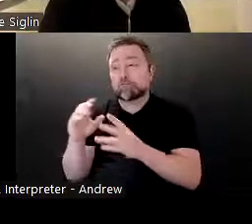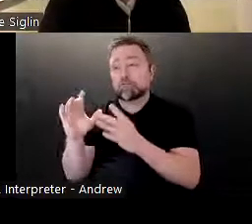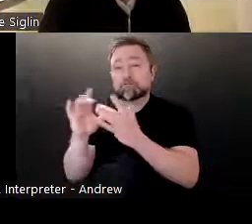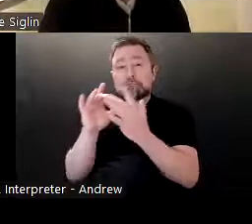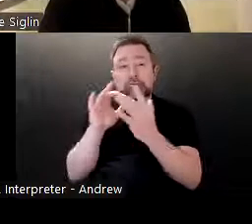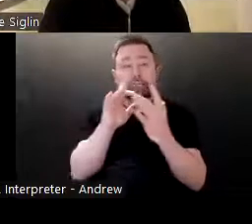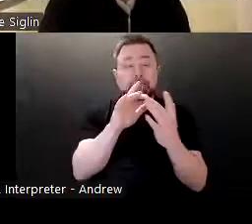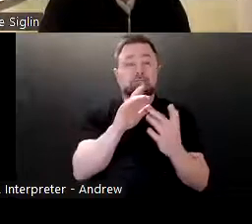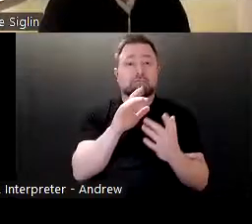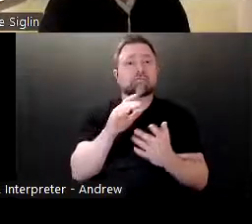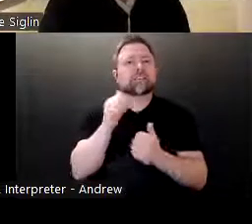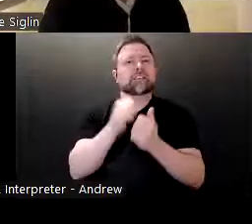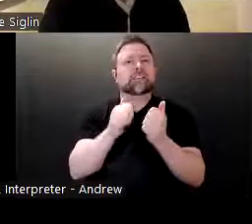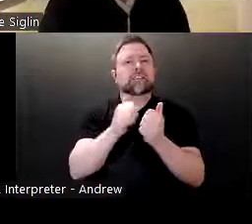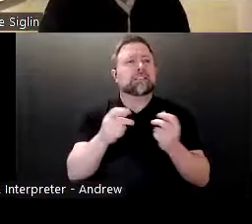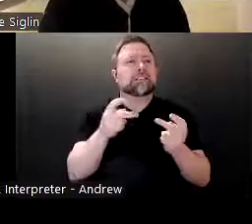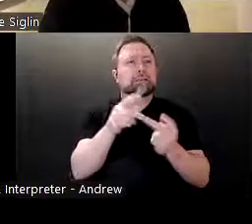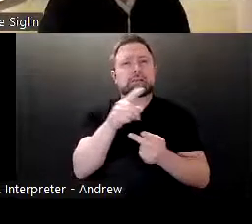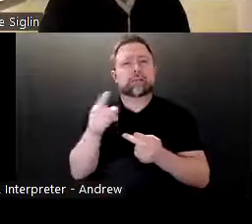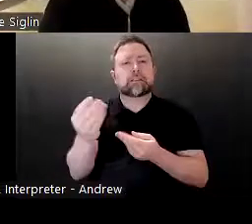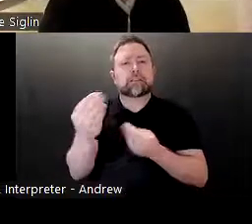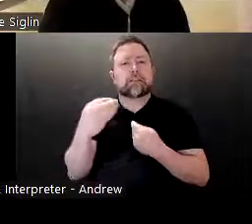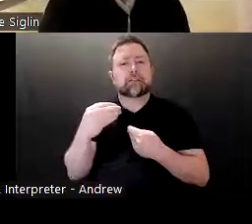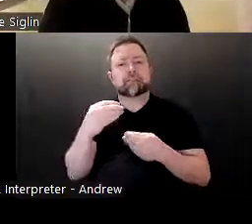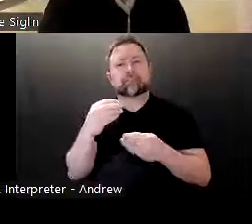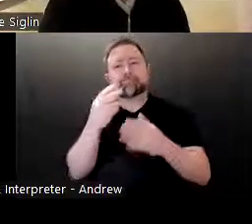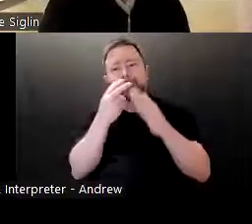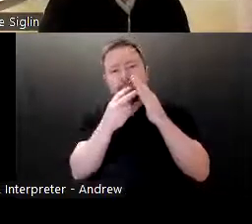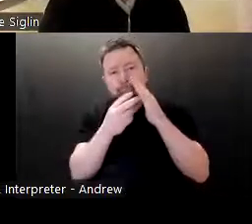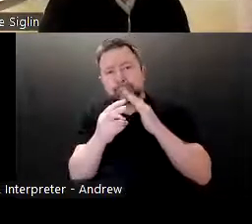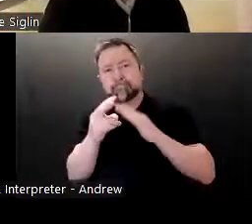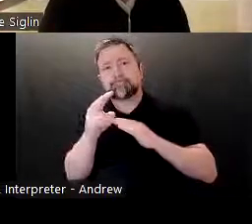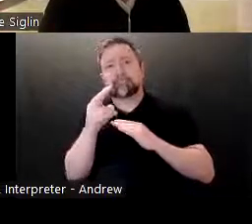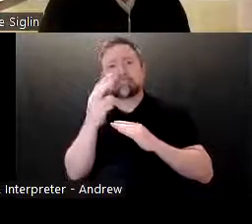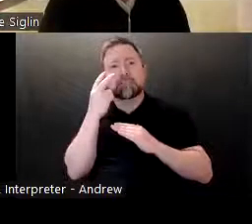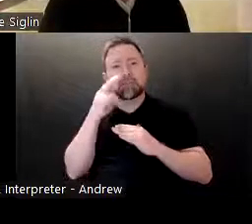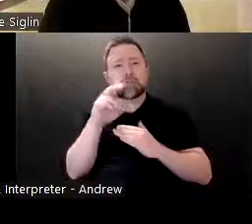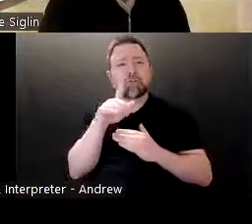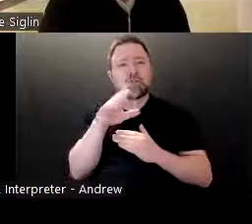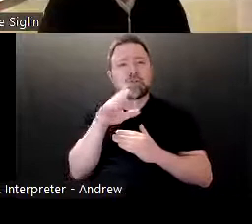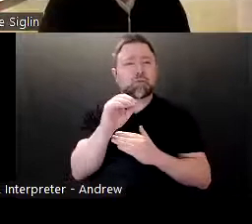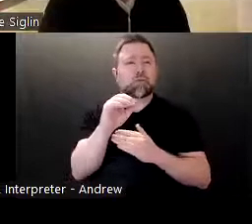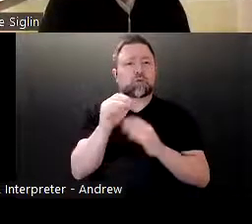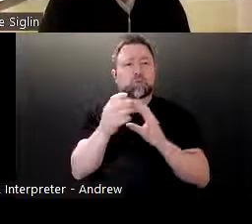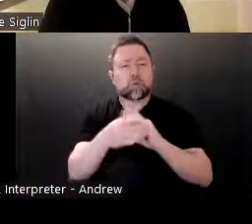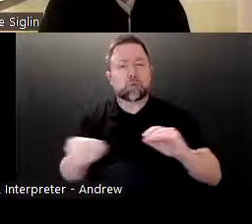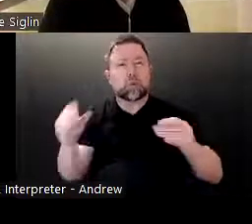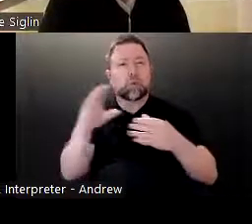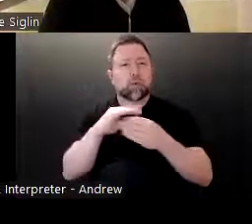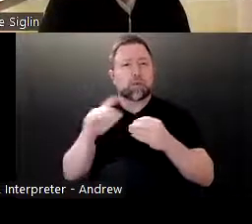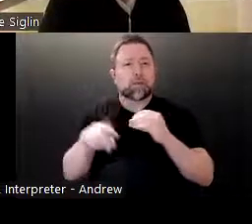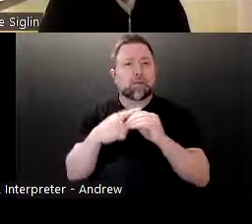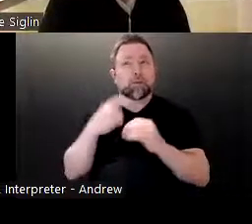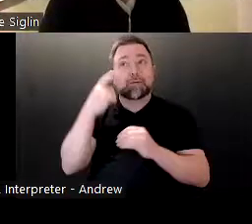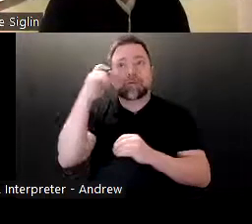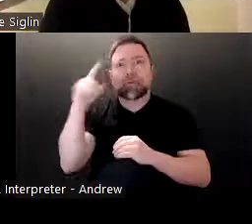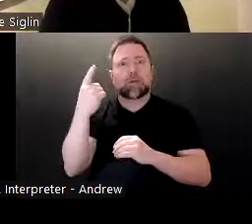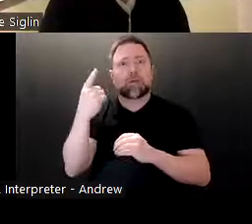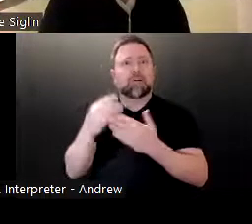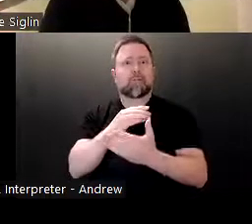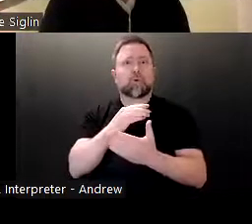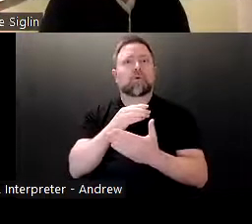a glimpse into spaces, places, studios, and stories that we had only dreamed of gaining access to, and this year we're doing